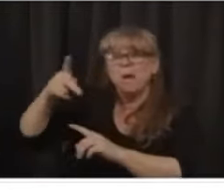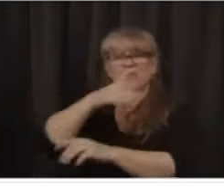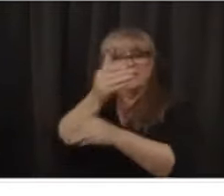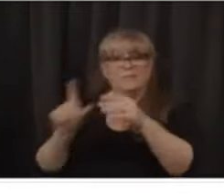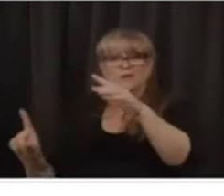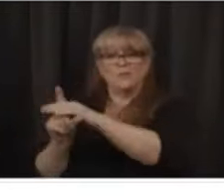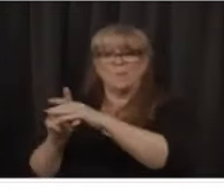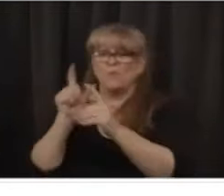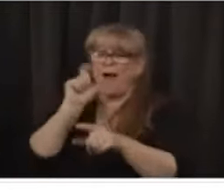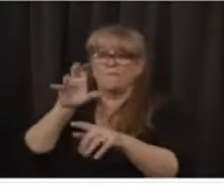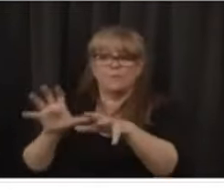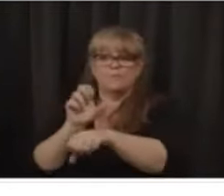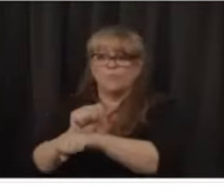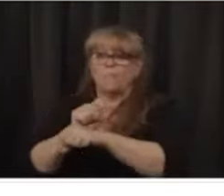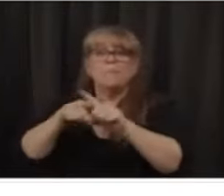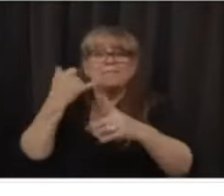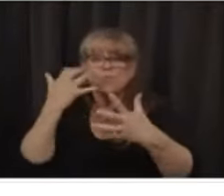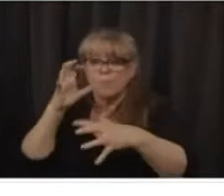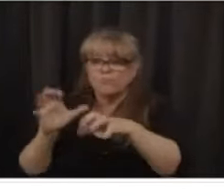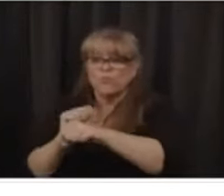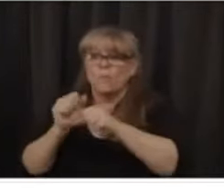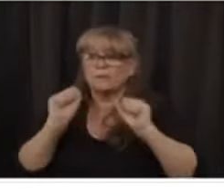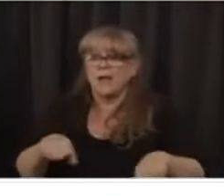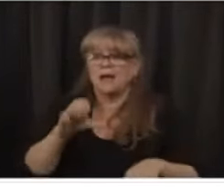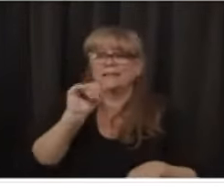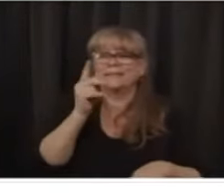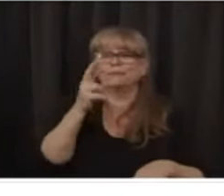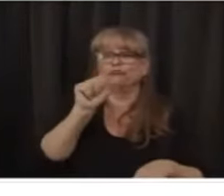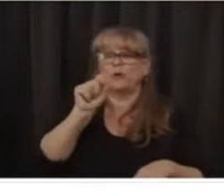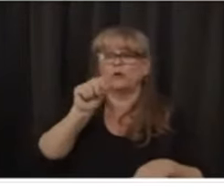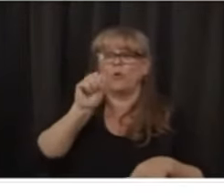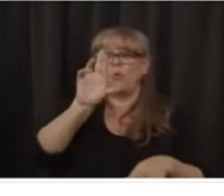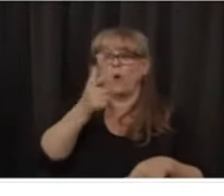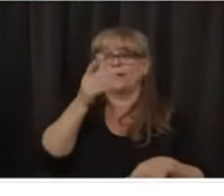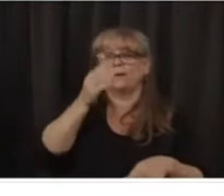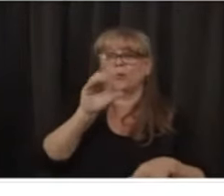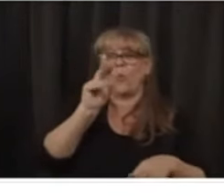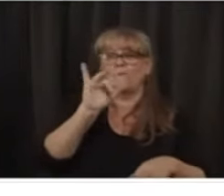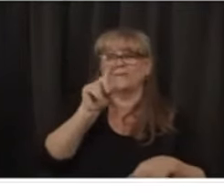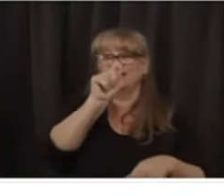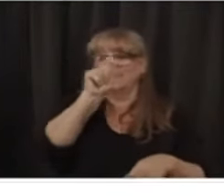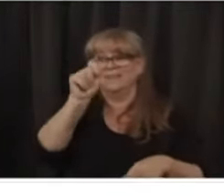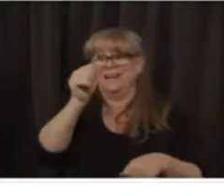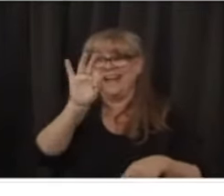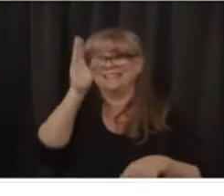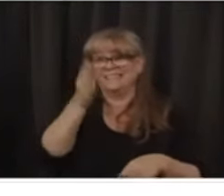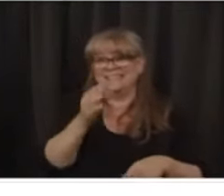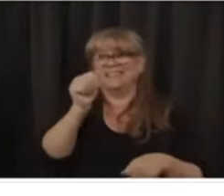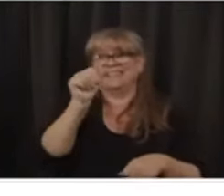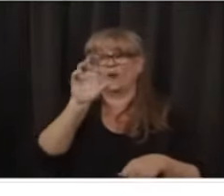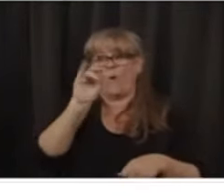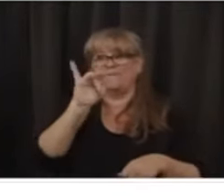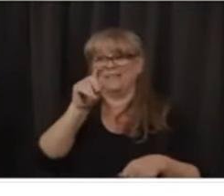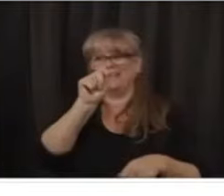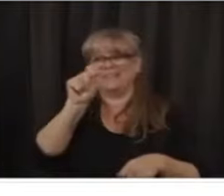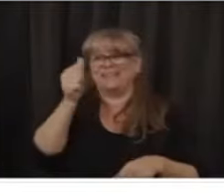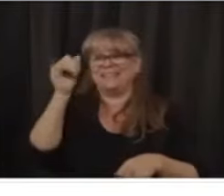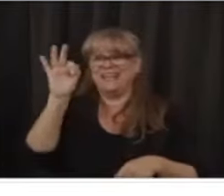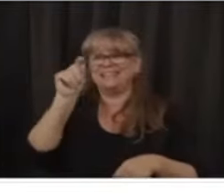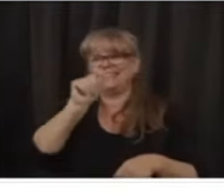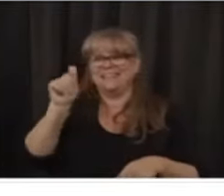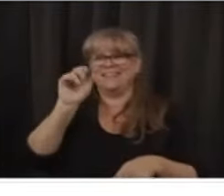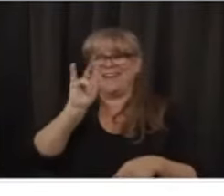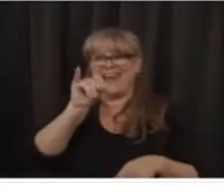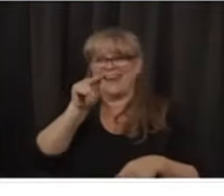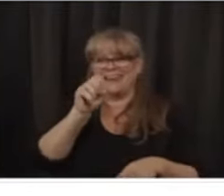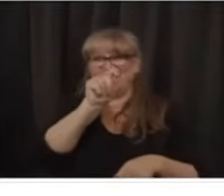Valley, Pueblo, southern Colorado Springs. Really easy to go to the Colorado State Fairgrounds, and encourage you to enjoy some